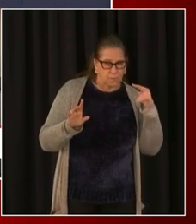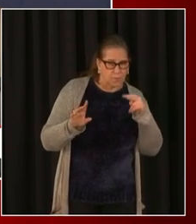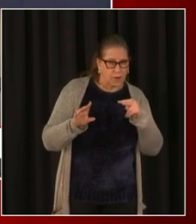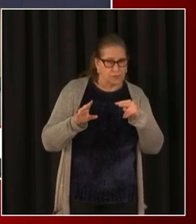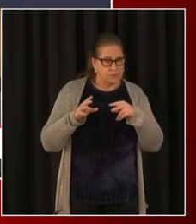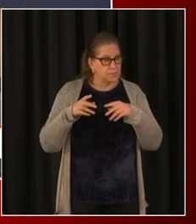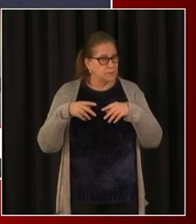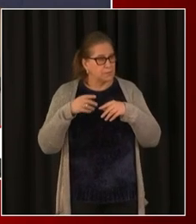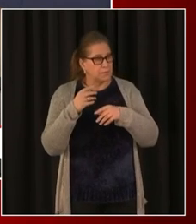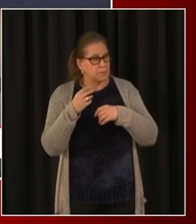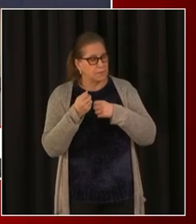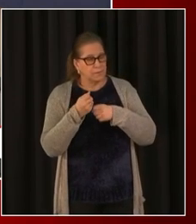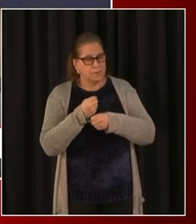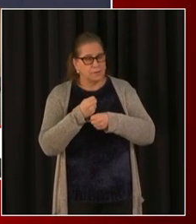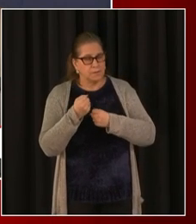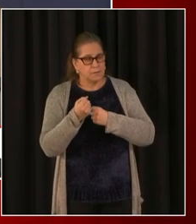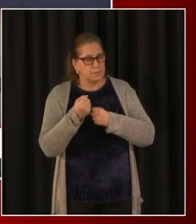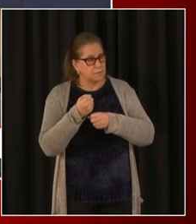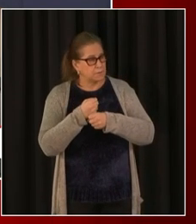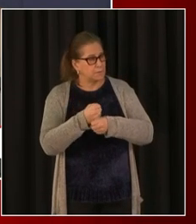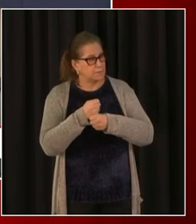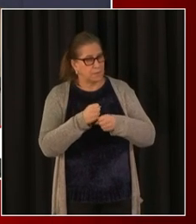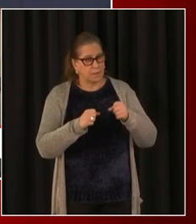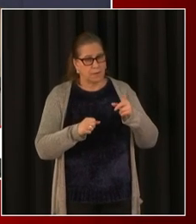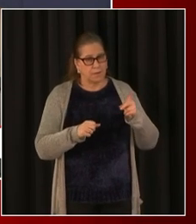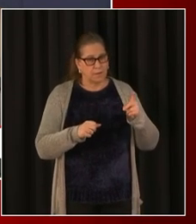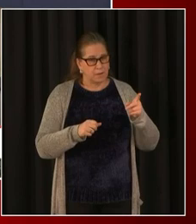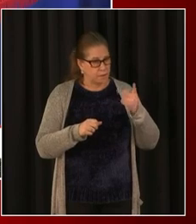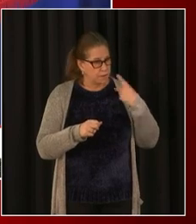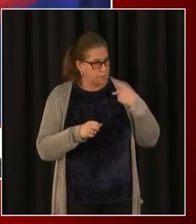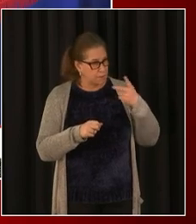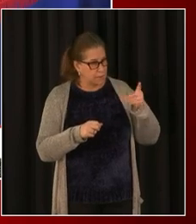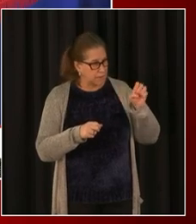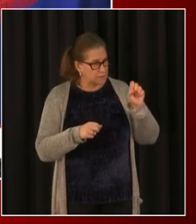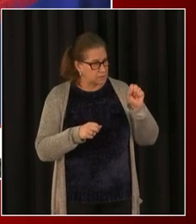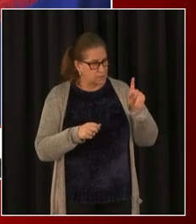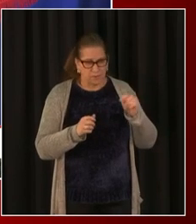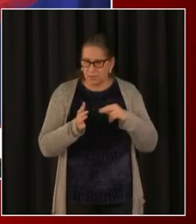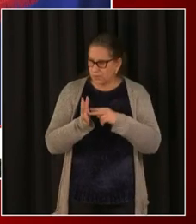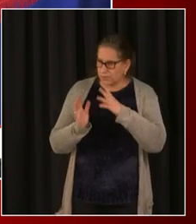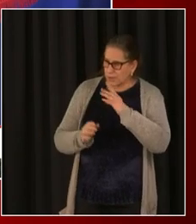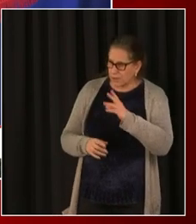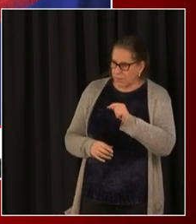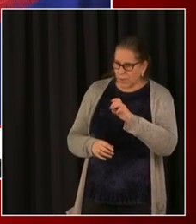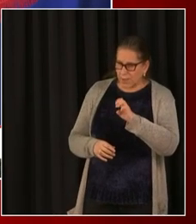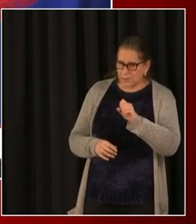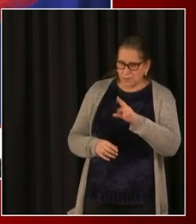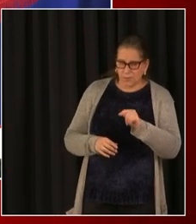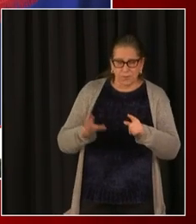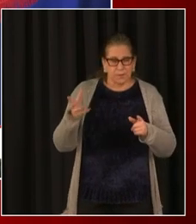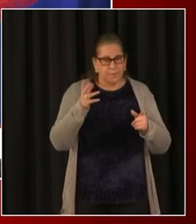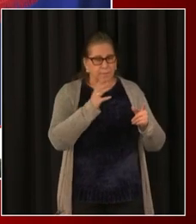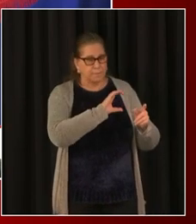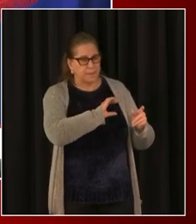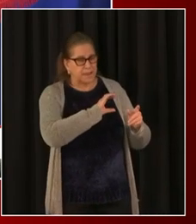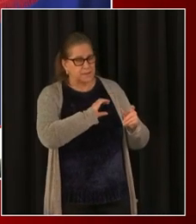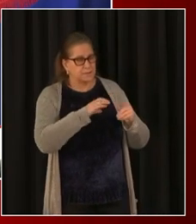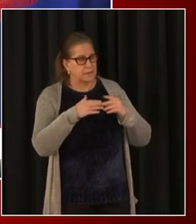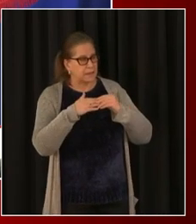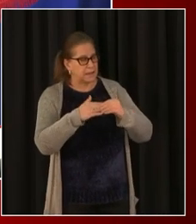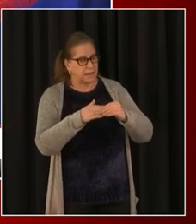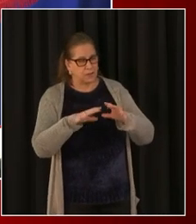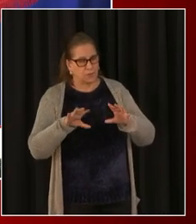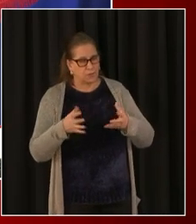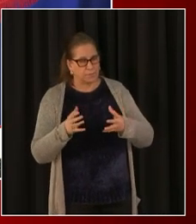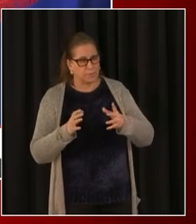that? When you say escorts, what do you mean? Like a head leading a group, ensuring that there's